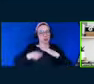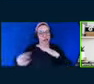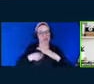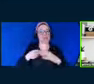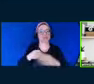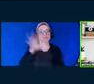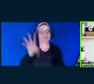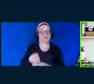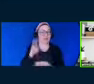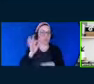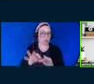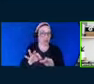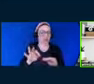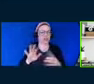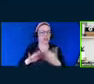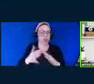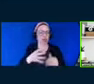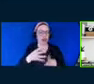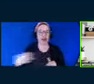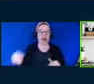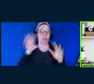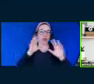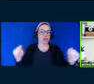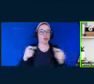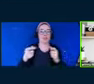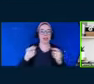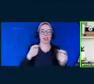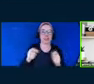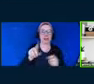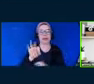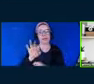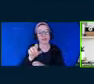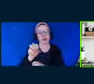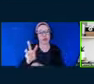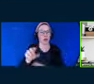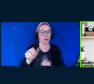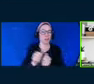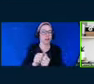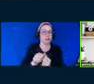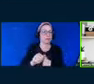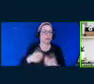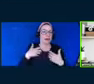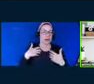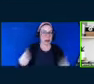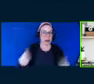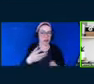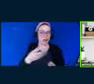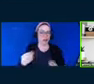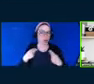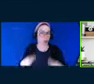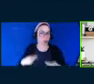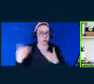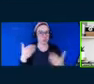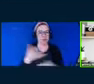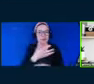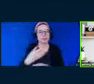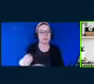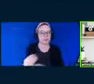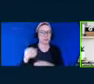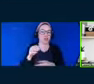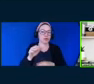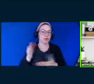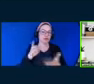as a presidential management fellow with the U.S. Department of Health and Human Services and served on Capitol Hill with former civil rights leader,